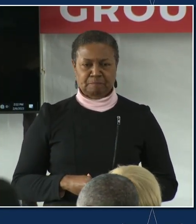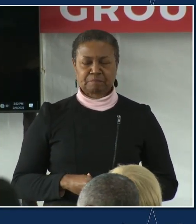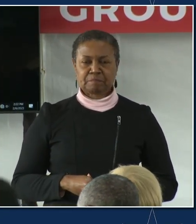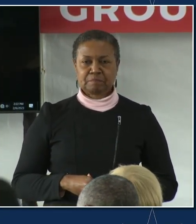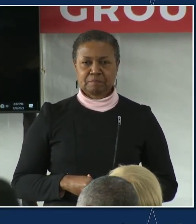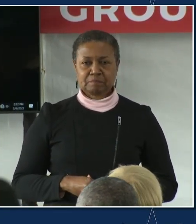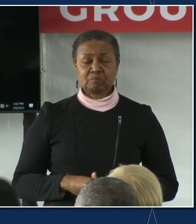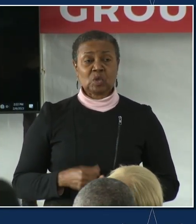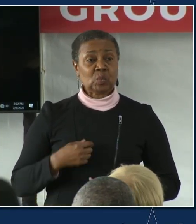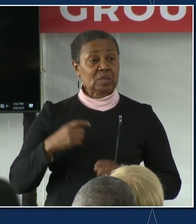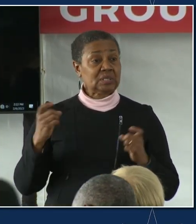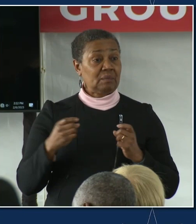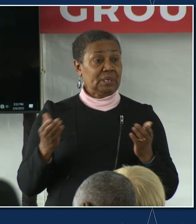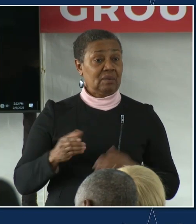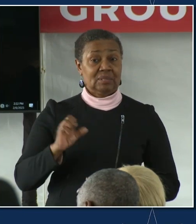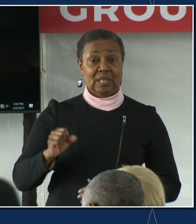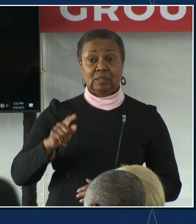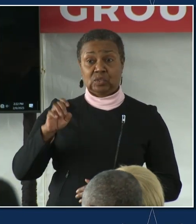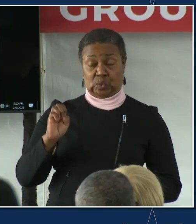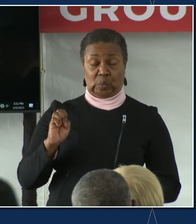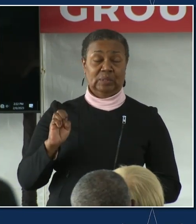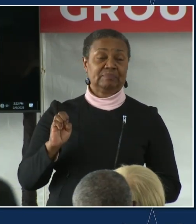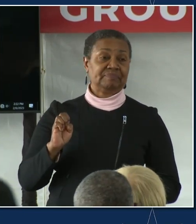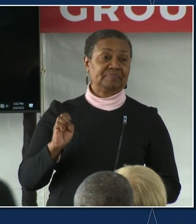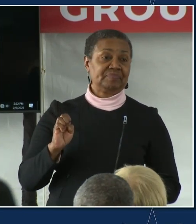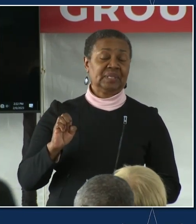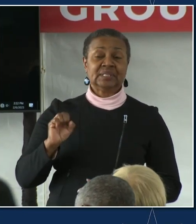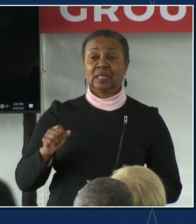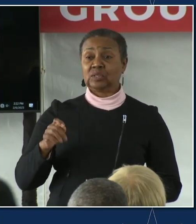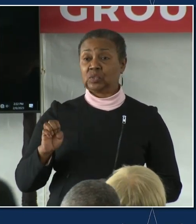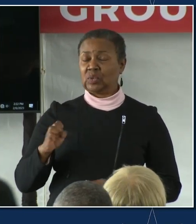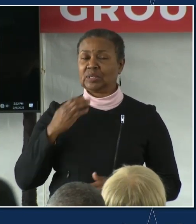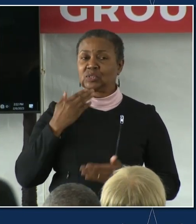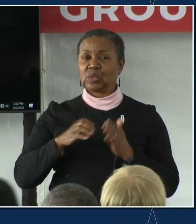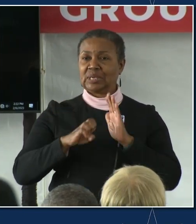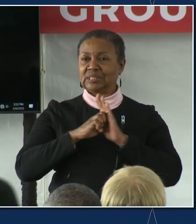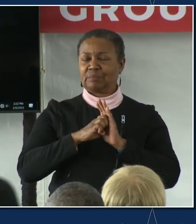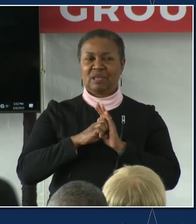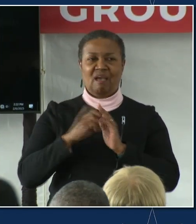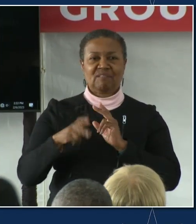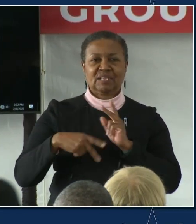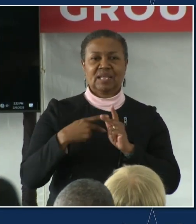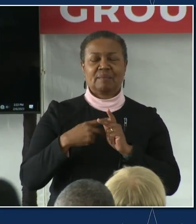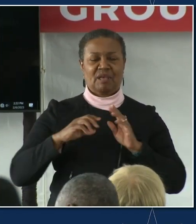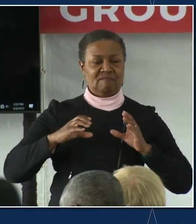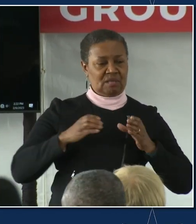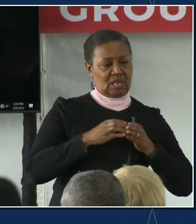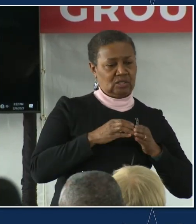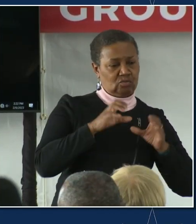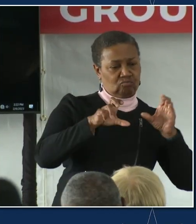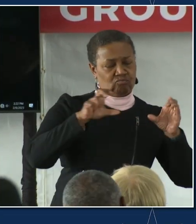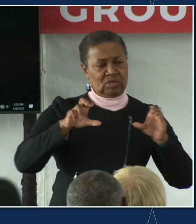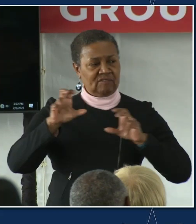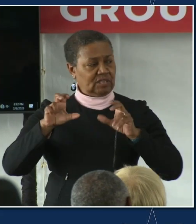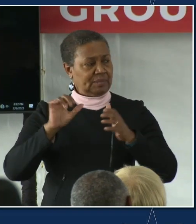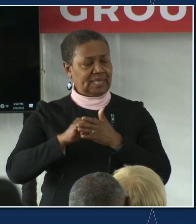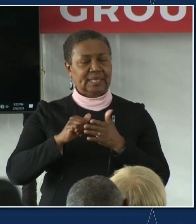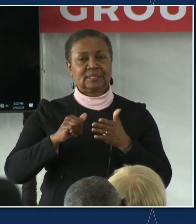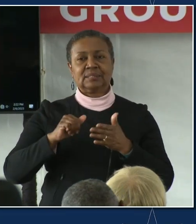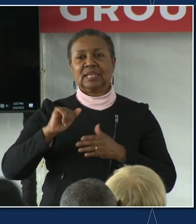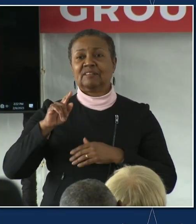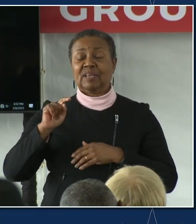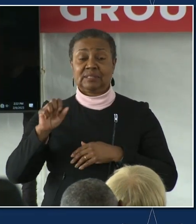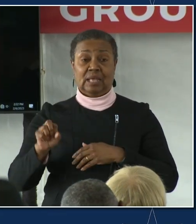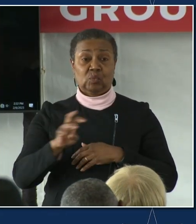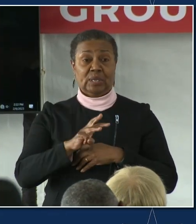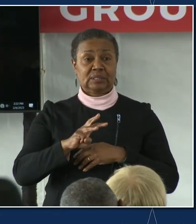And we're celebrating, obviously, here in South Shore. South Shore is a great example of the type of clustered investment that Invest Southwest